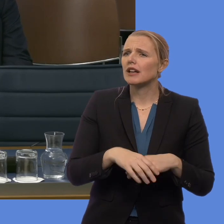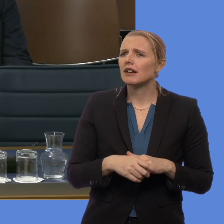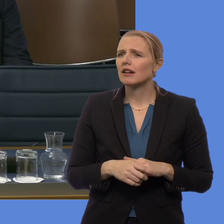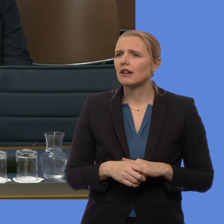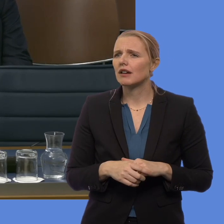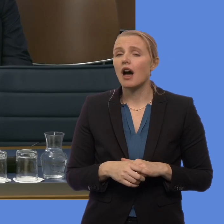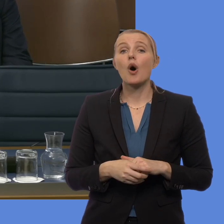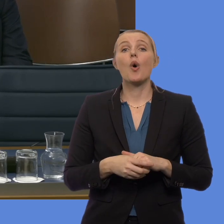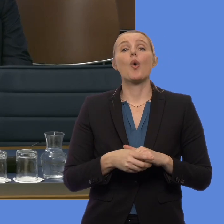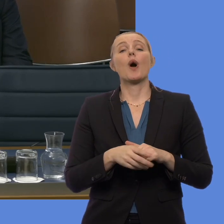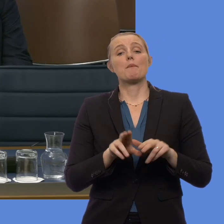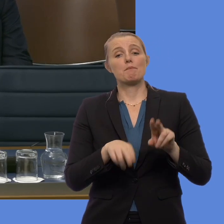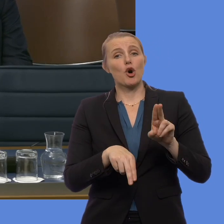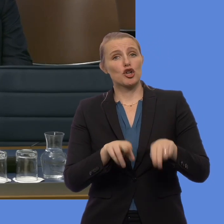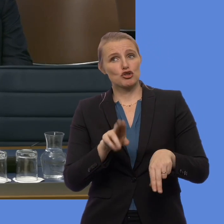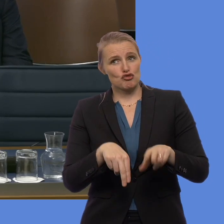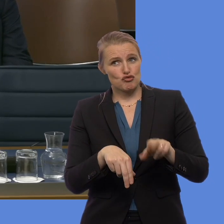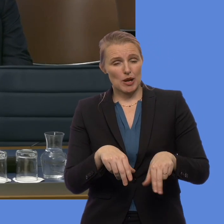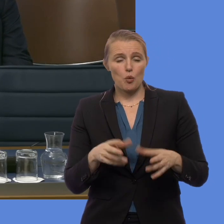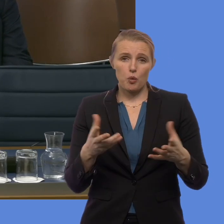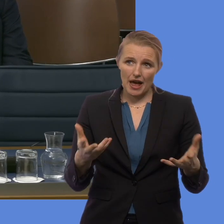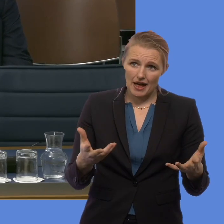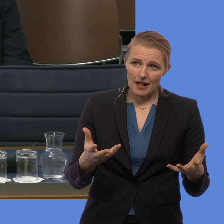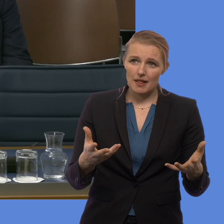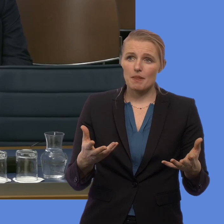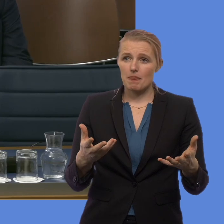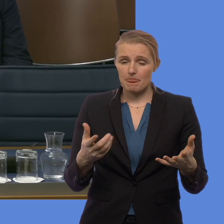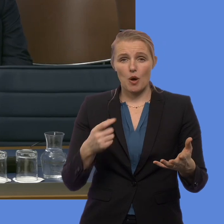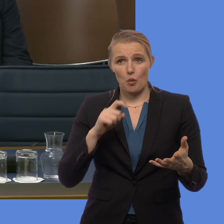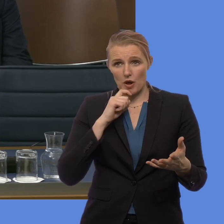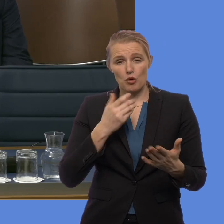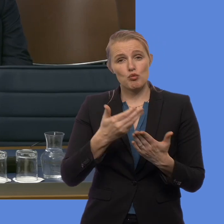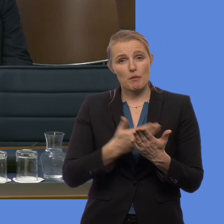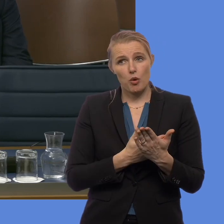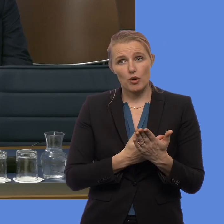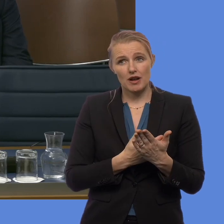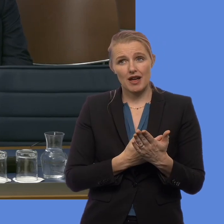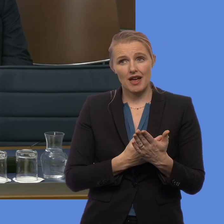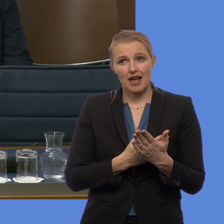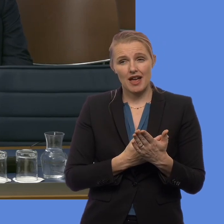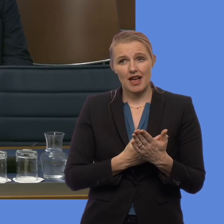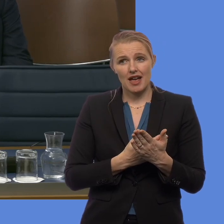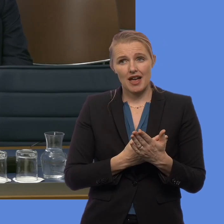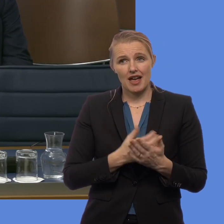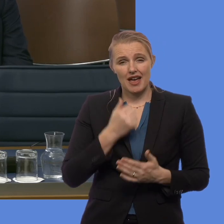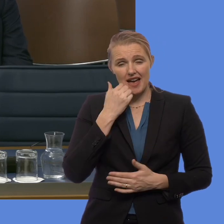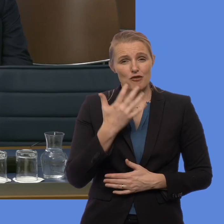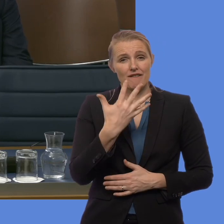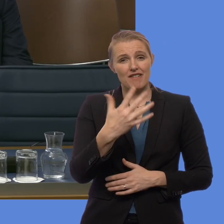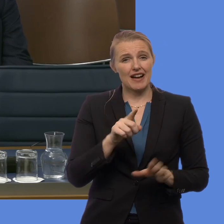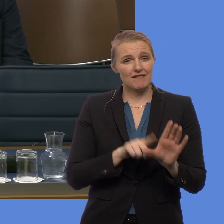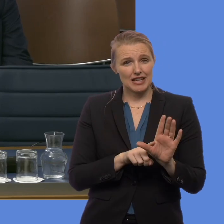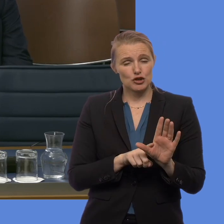The monitoring of that, we were doing a report every 5 years. Okay. In relation to that. That's